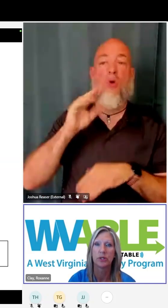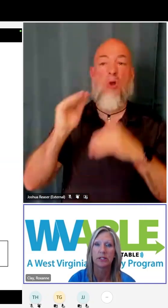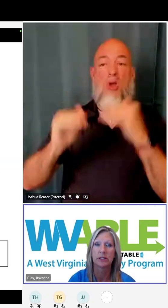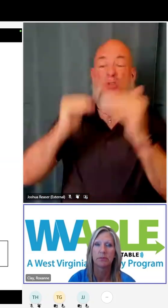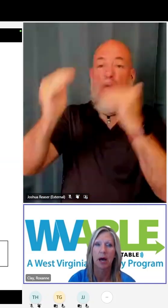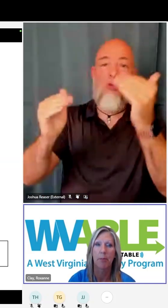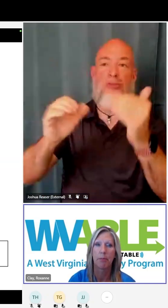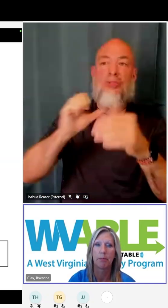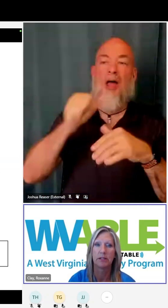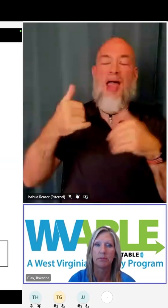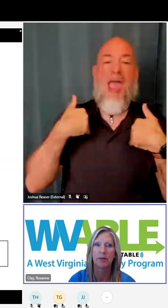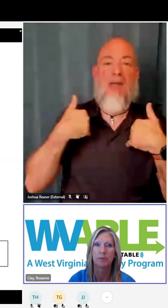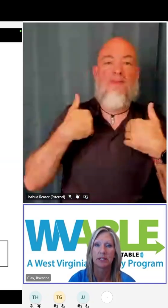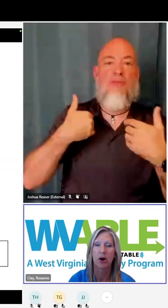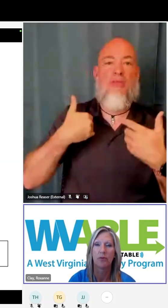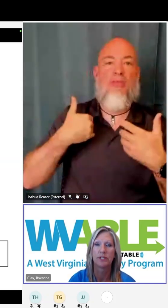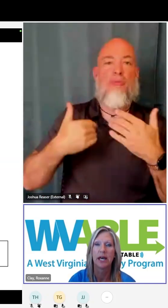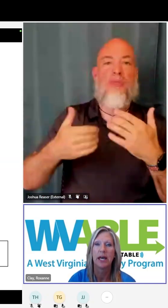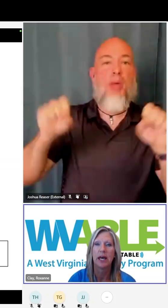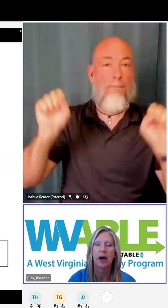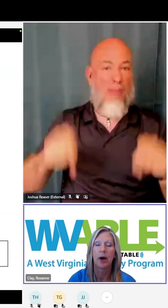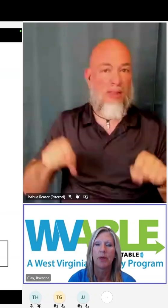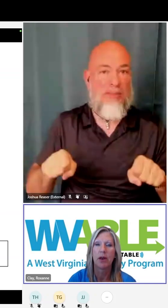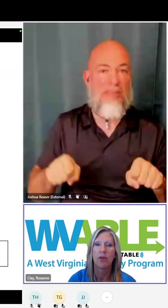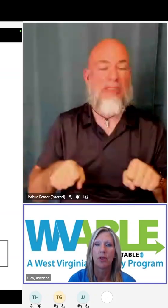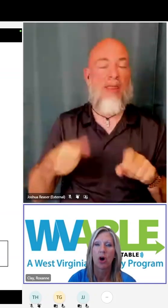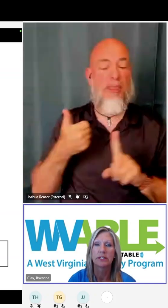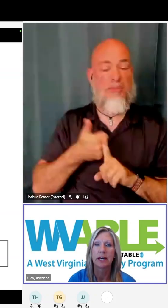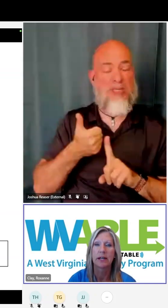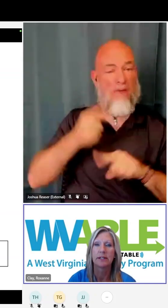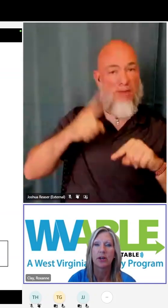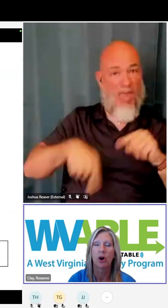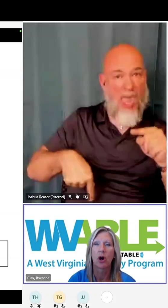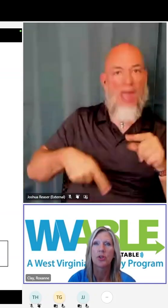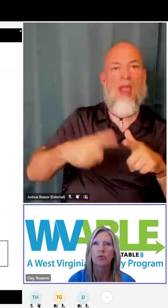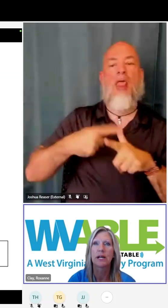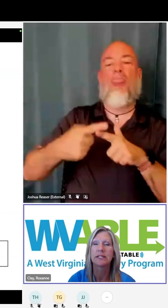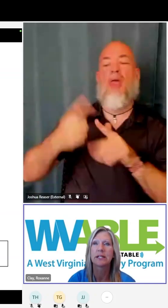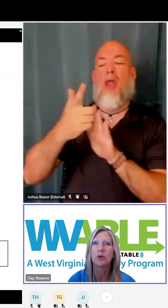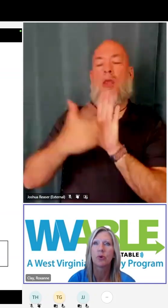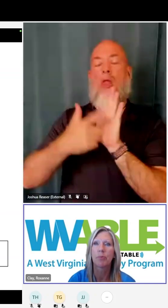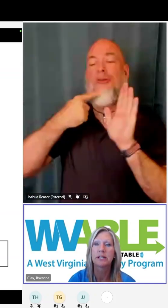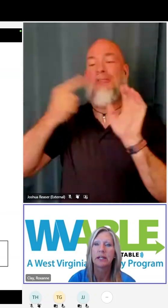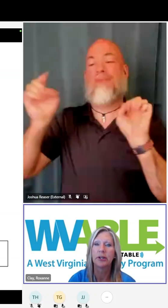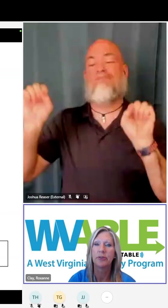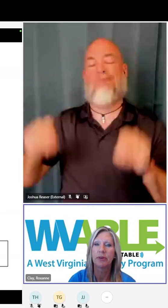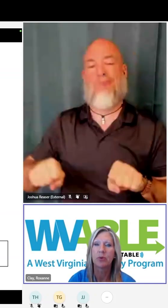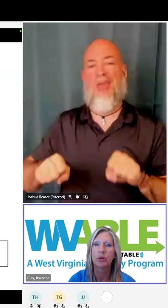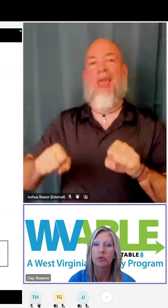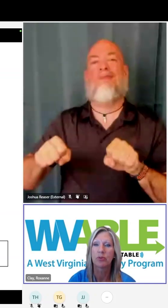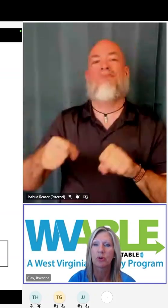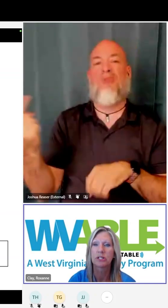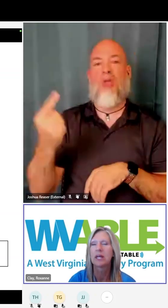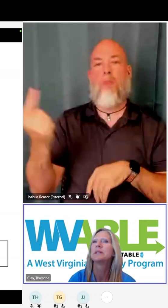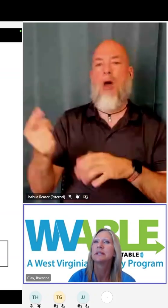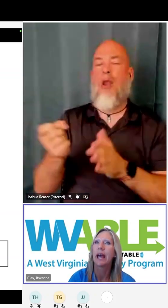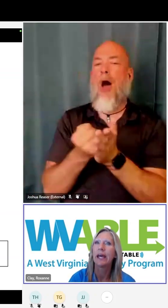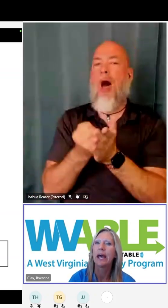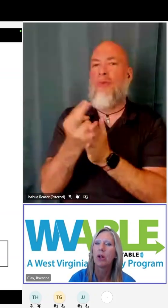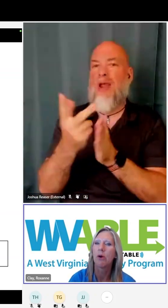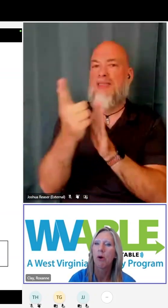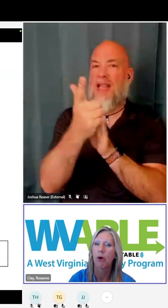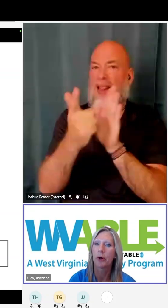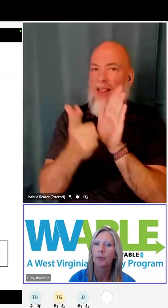want to do this by themselves. Then the law says that an authorized legal representative, and we refer to them